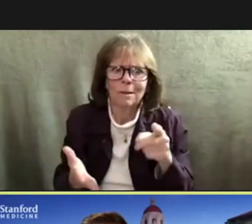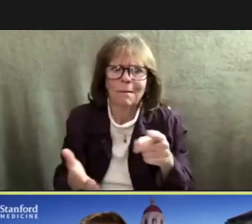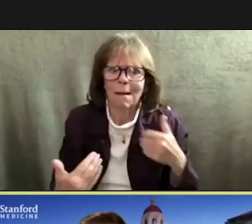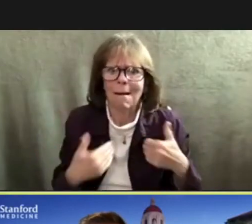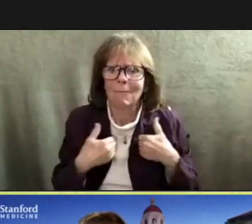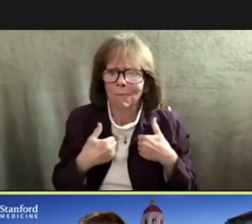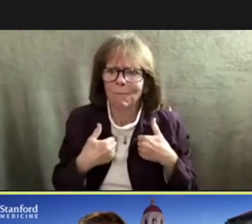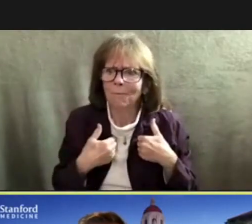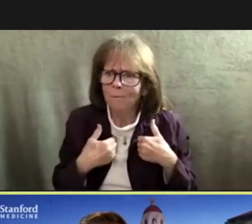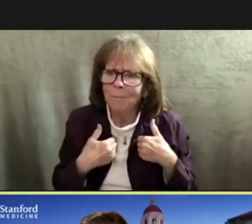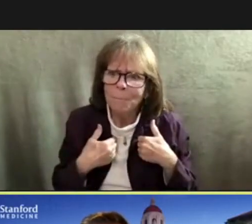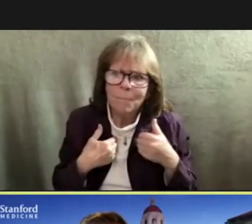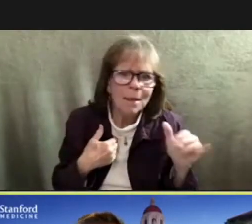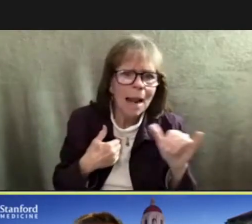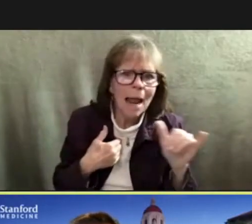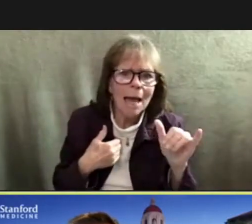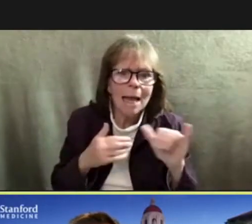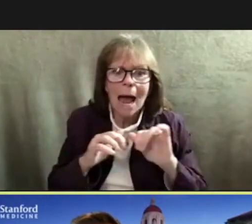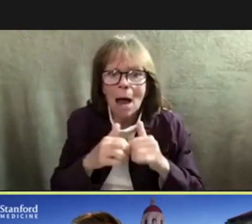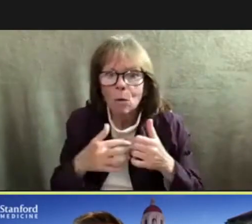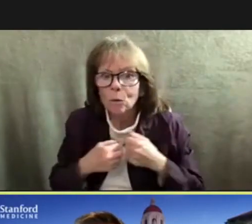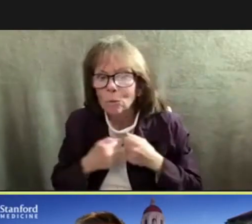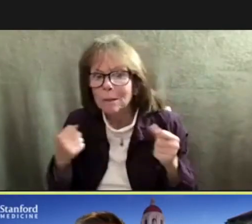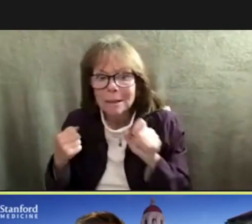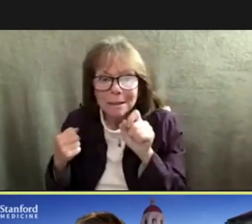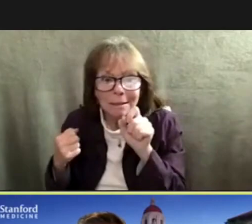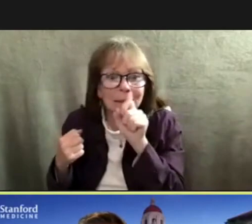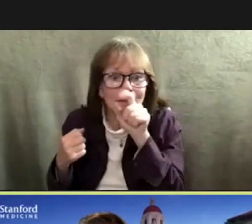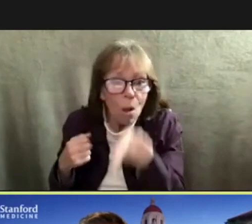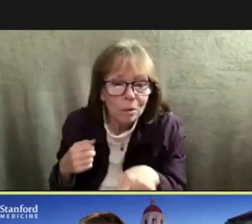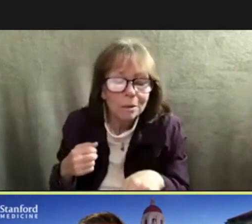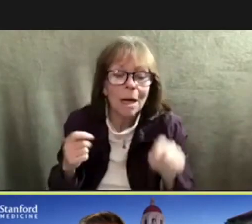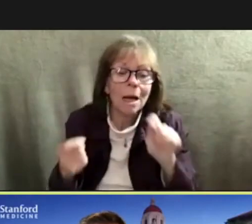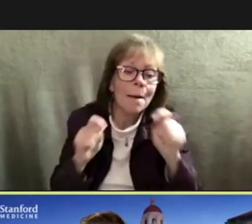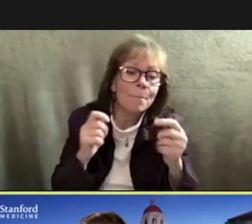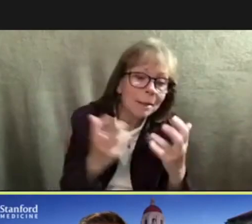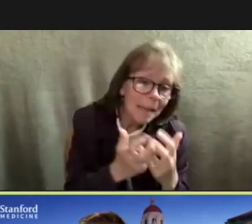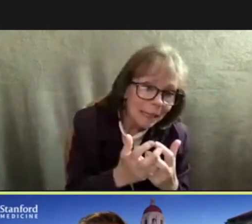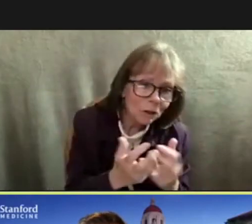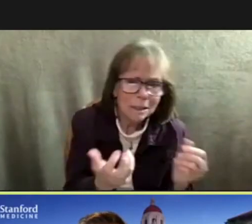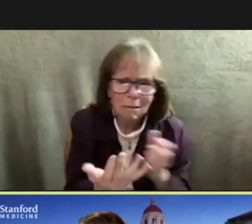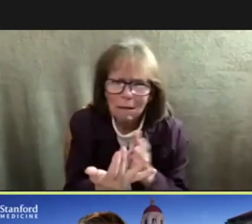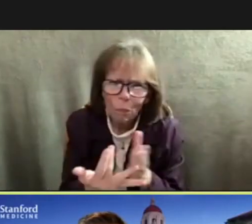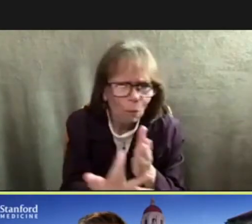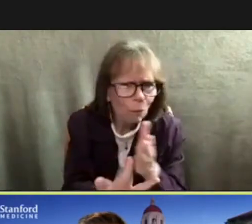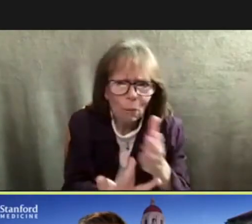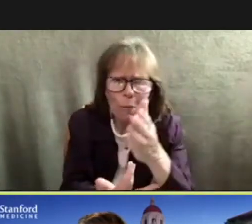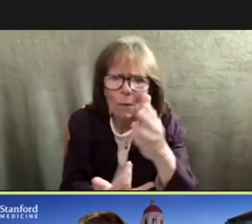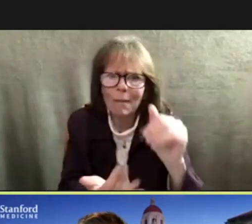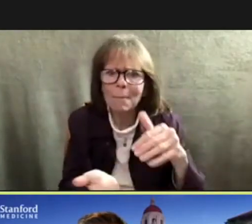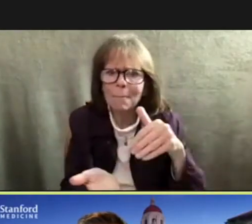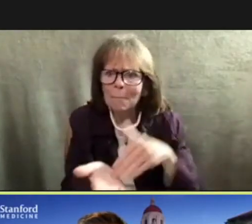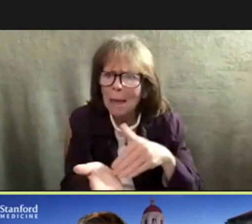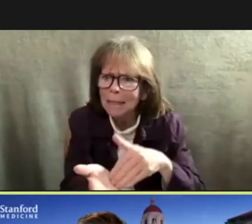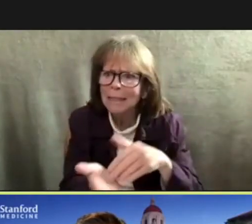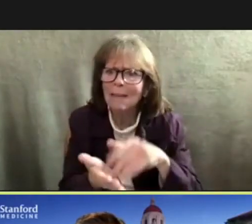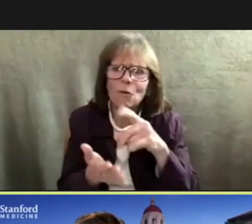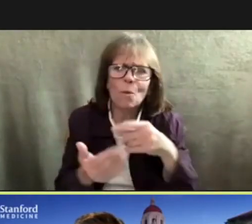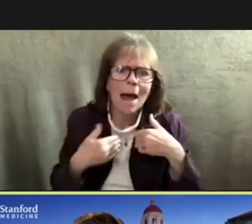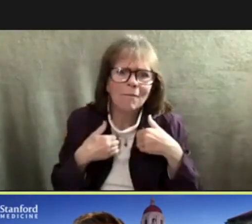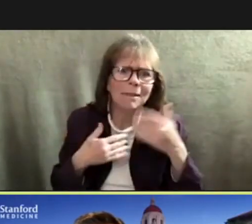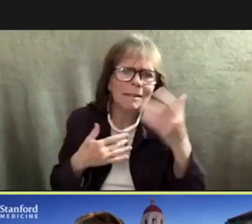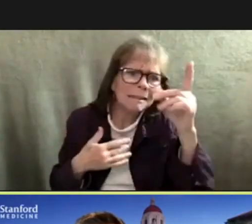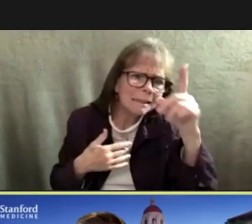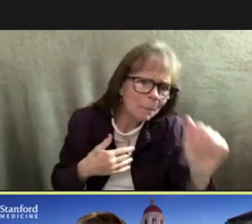for things like disclosure and accommodations and navigating medicine with a disability and chronic illness. They also